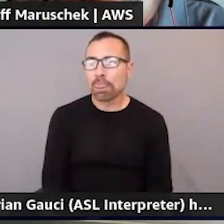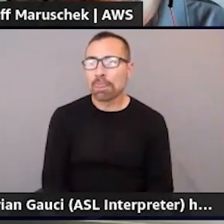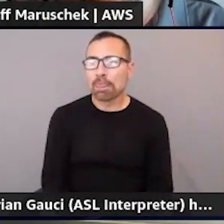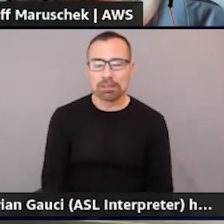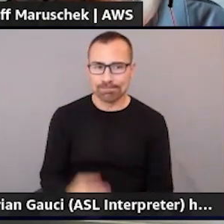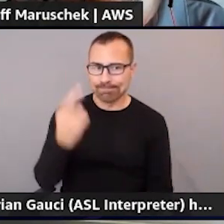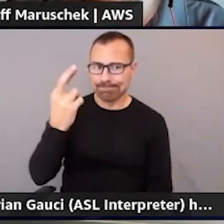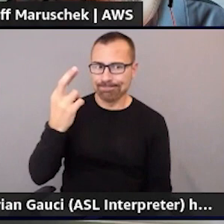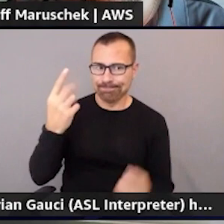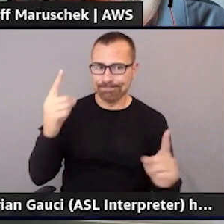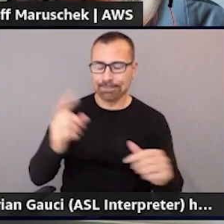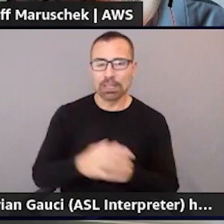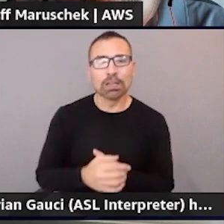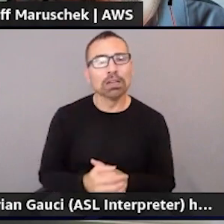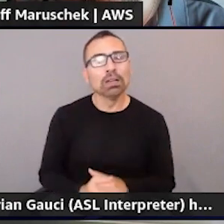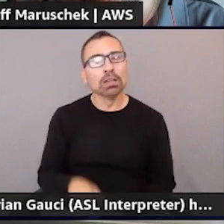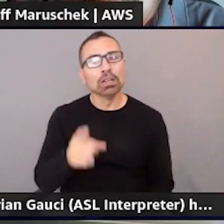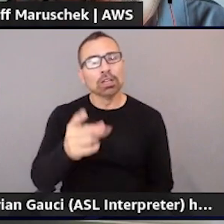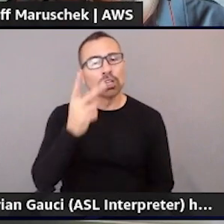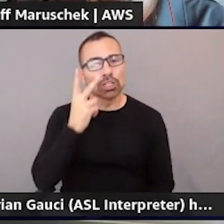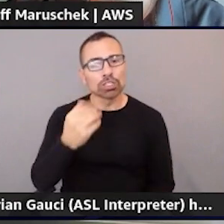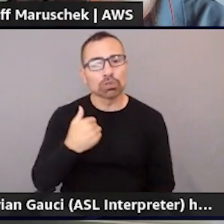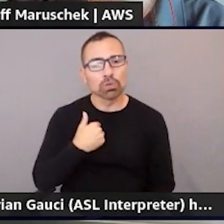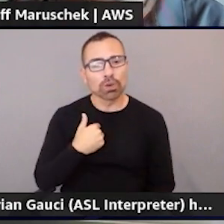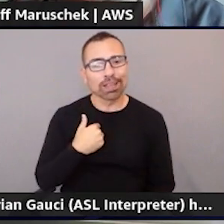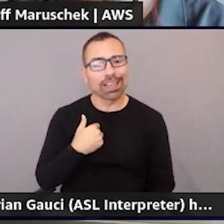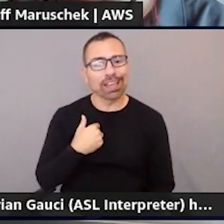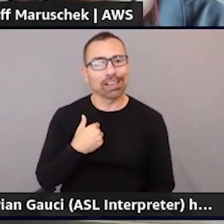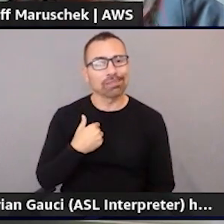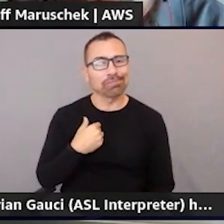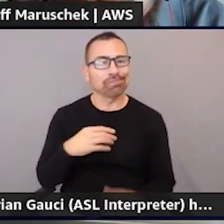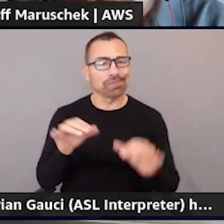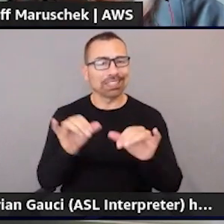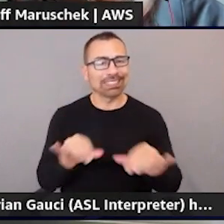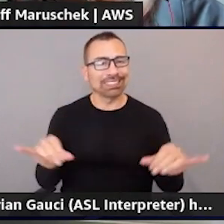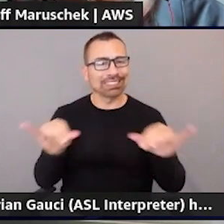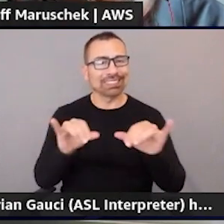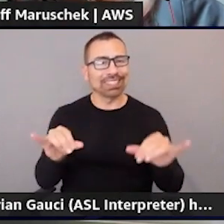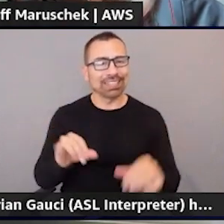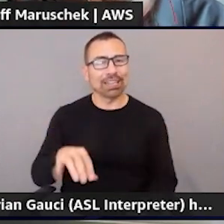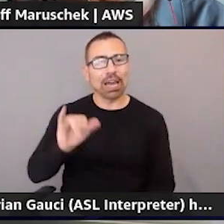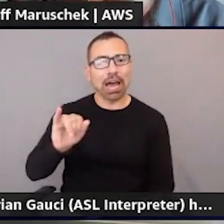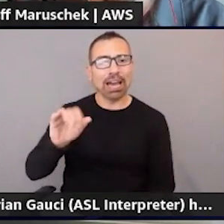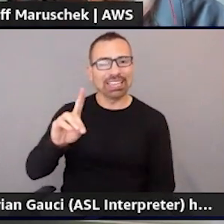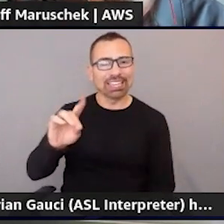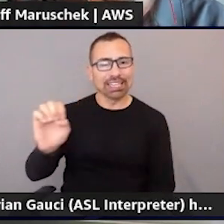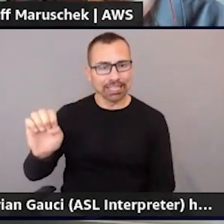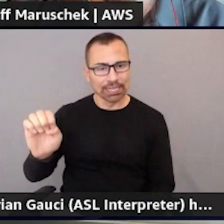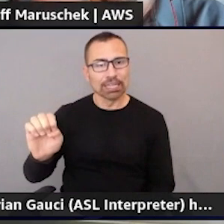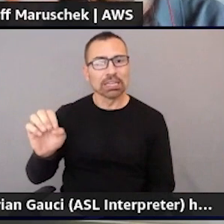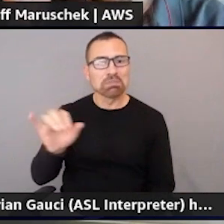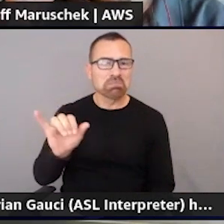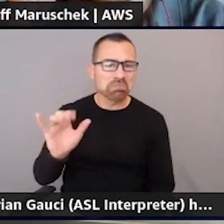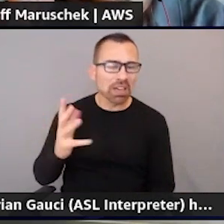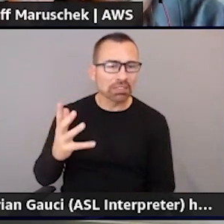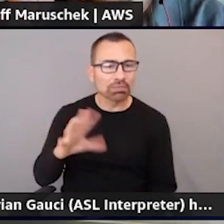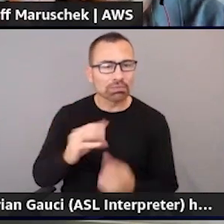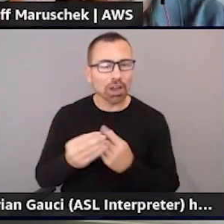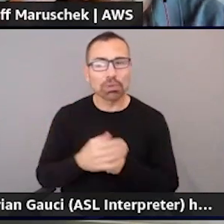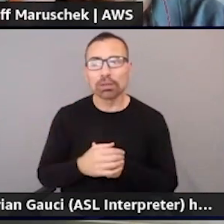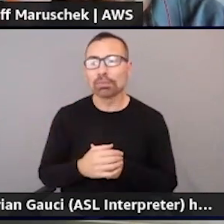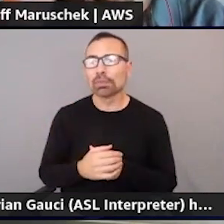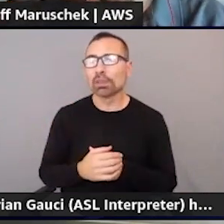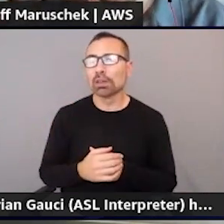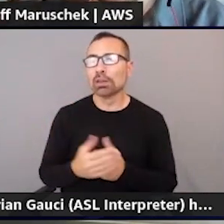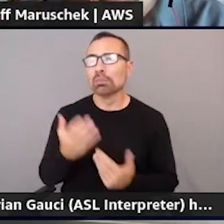we can see what we have here is a fairly standard IDE-like environment. So if anybody's used,